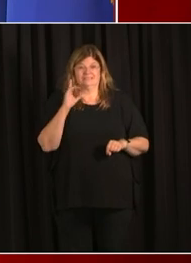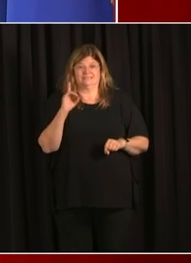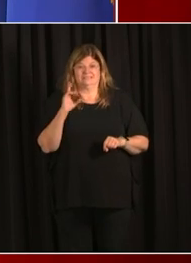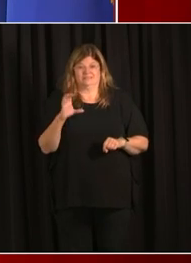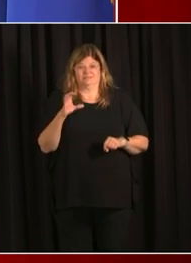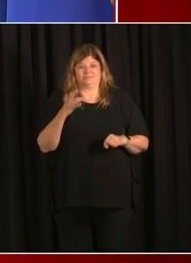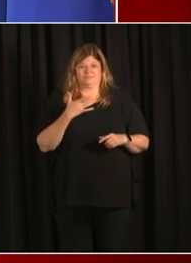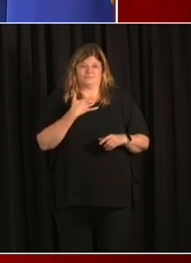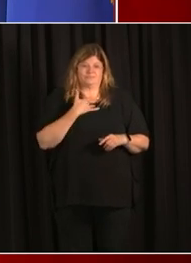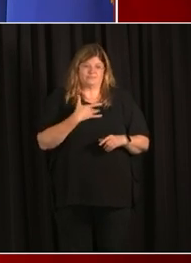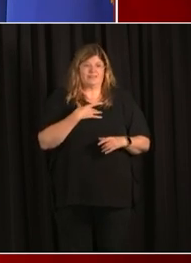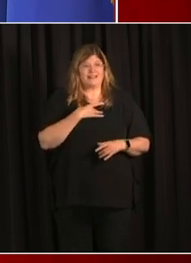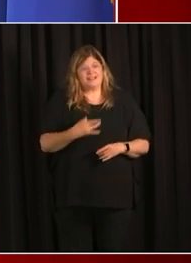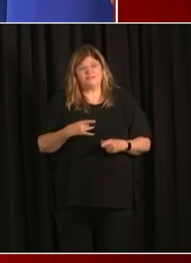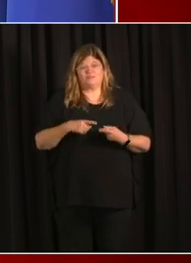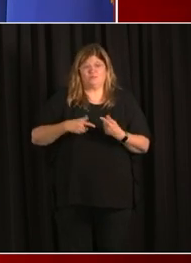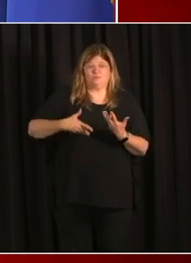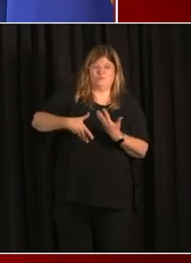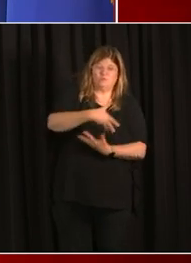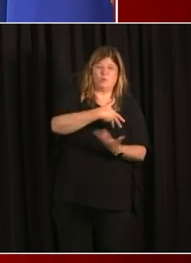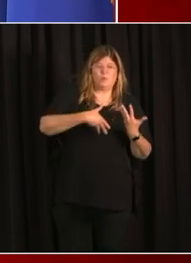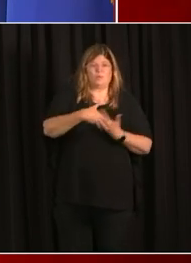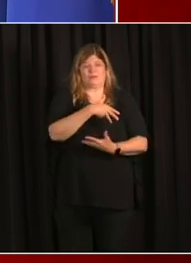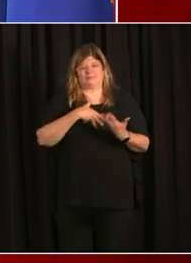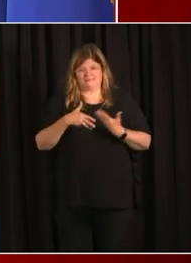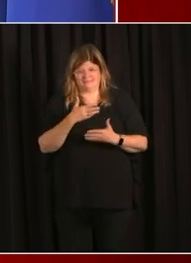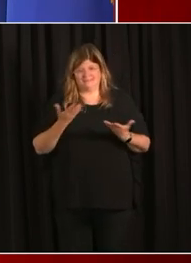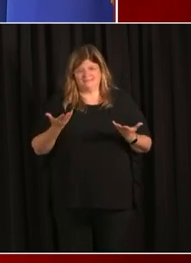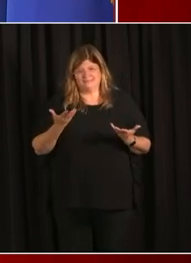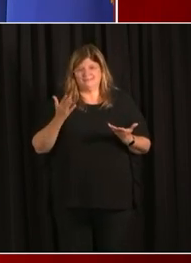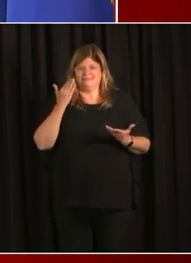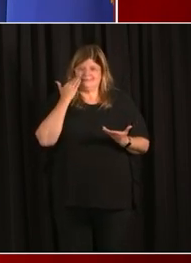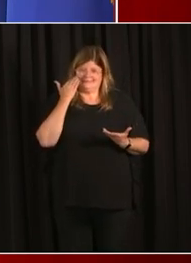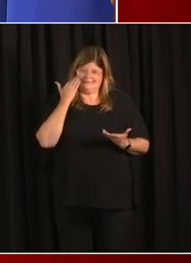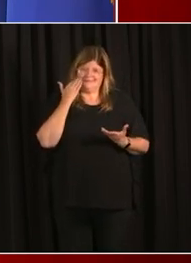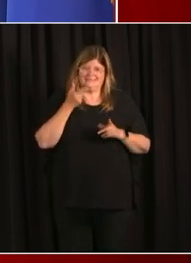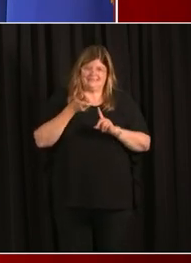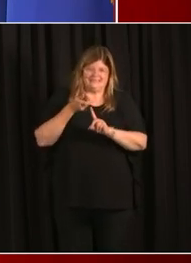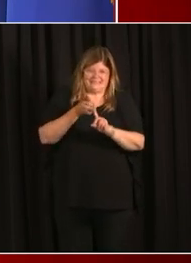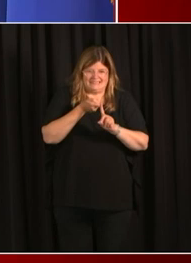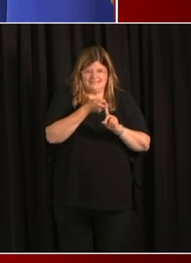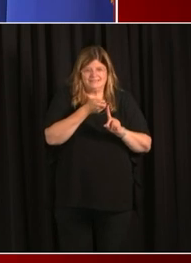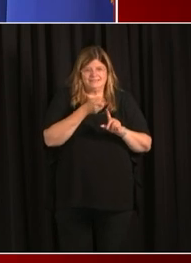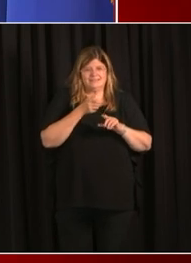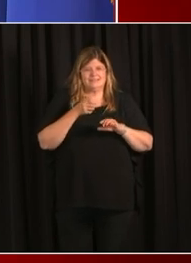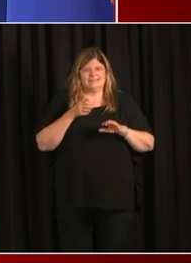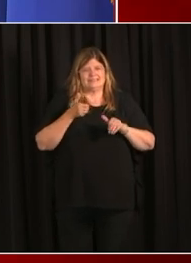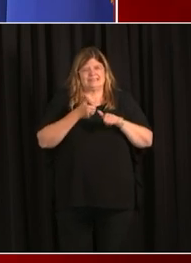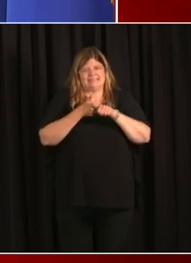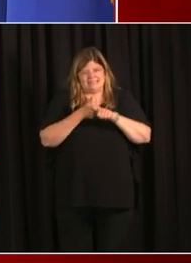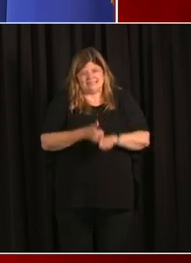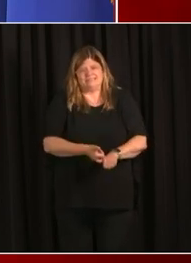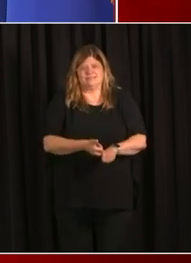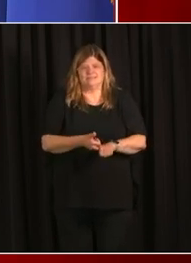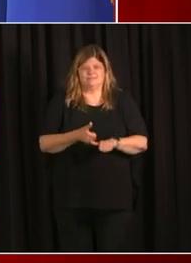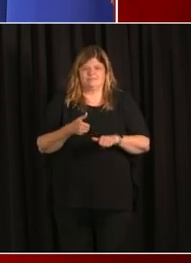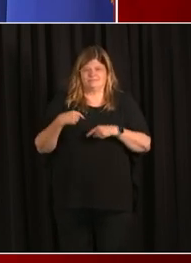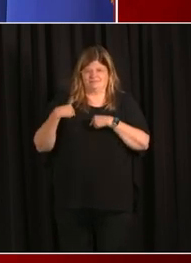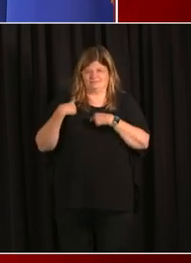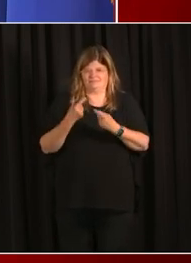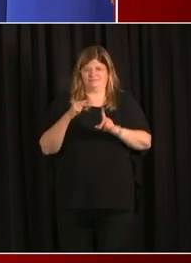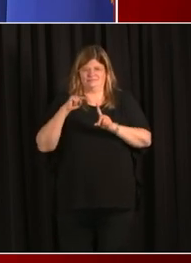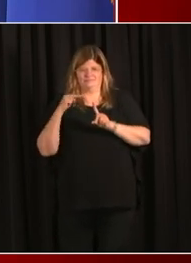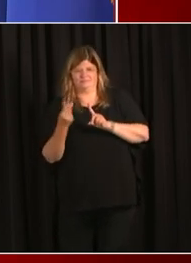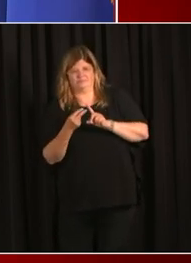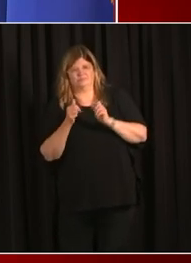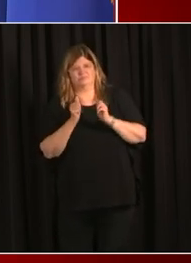social good. So we've been able to get people to comply or adhere from that perspective as well. And